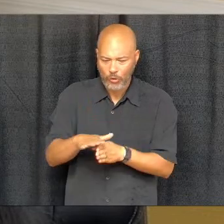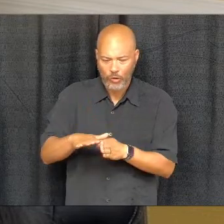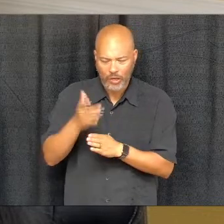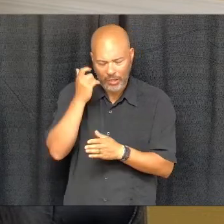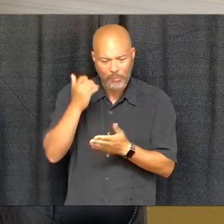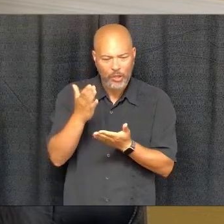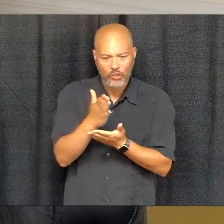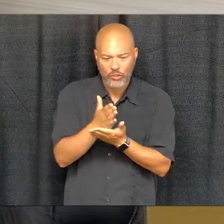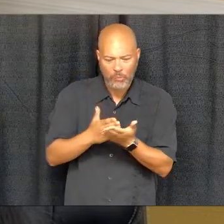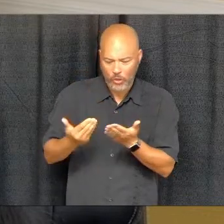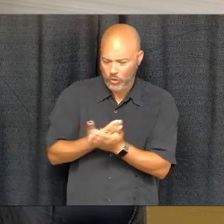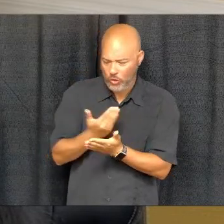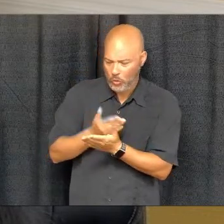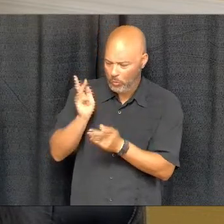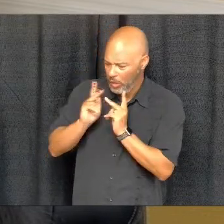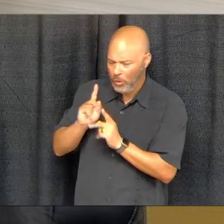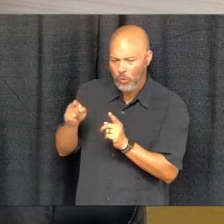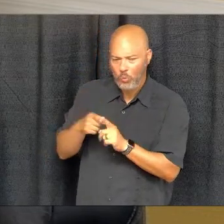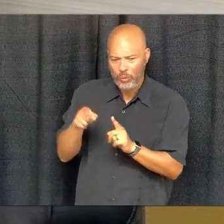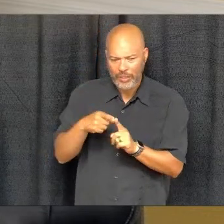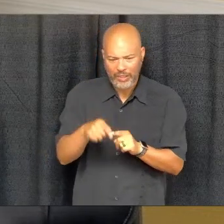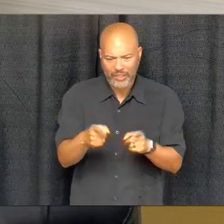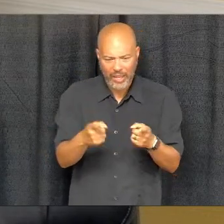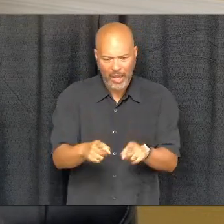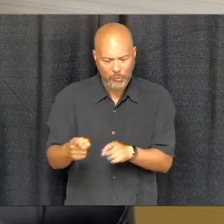that were not here when this took place.